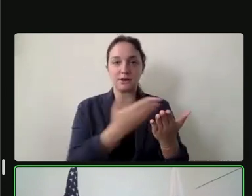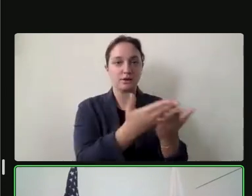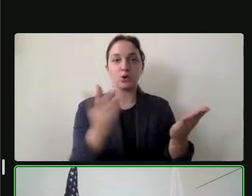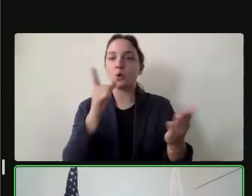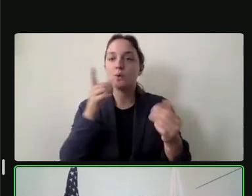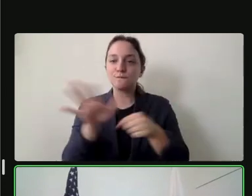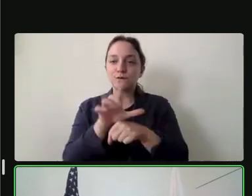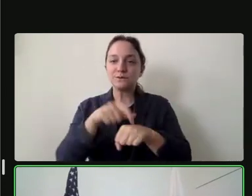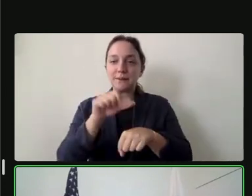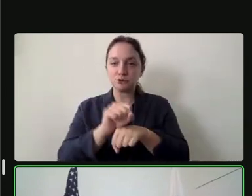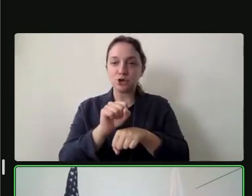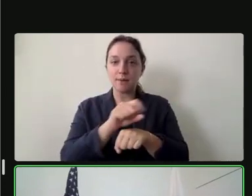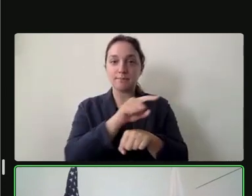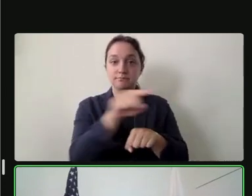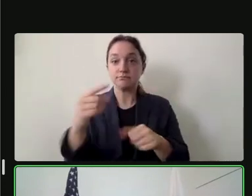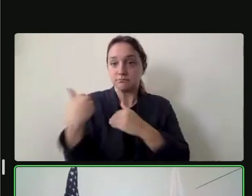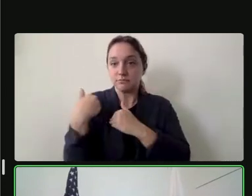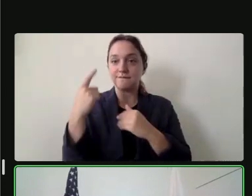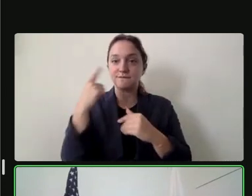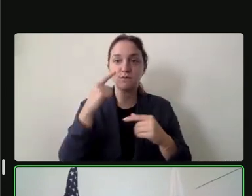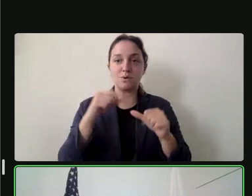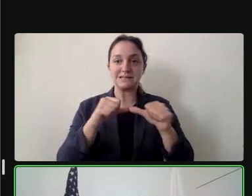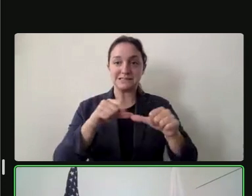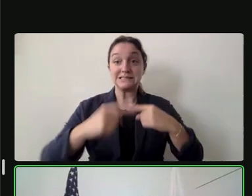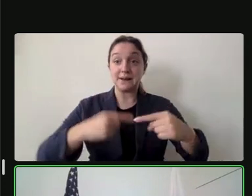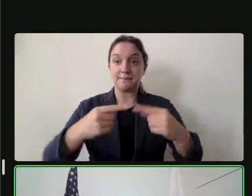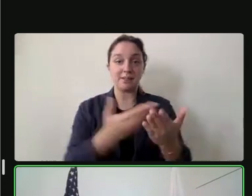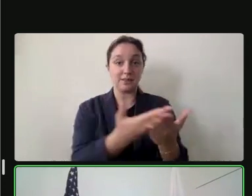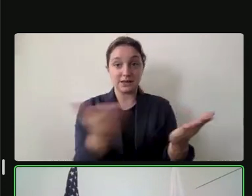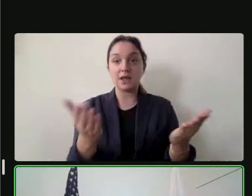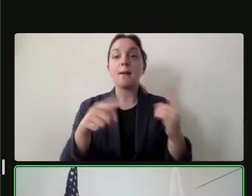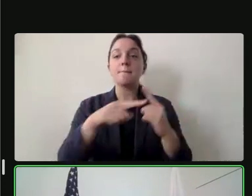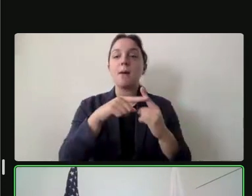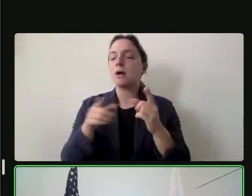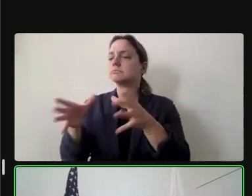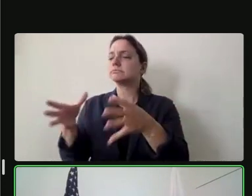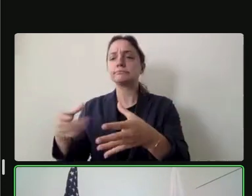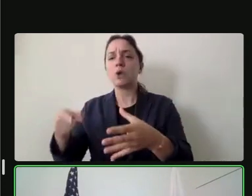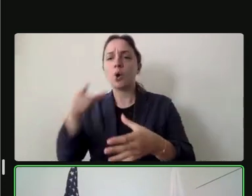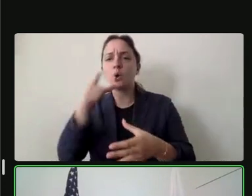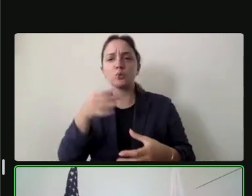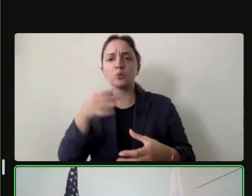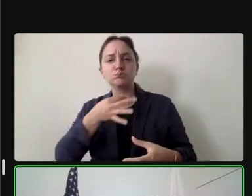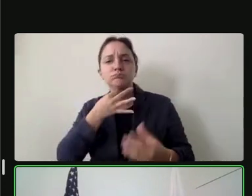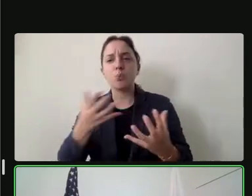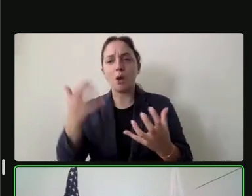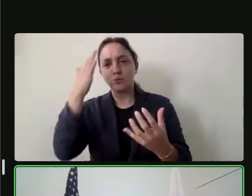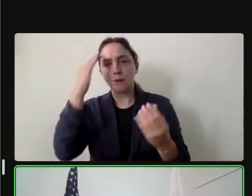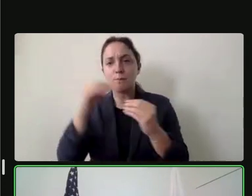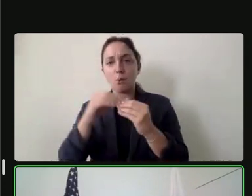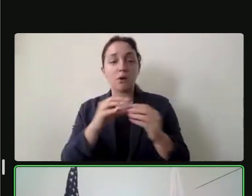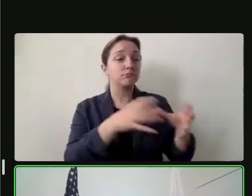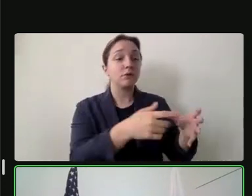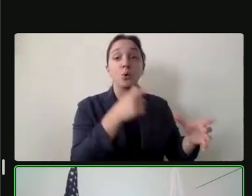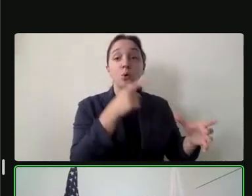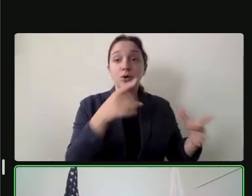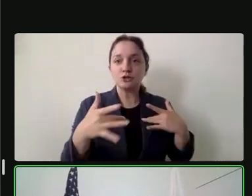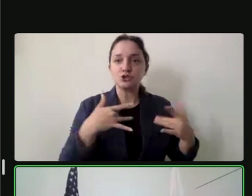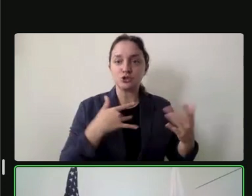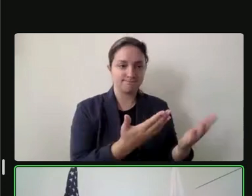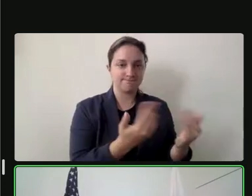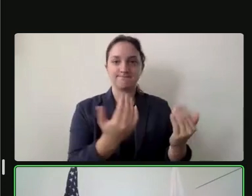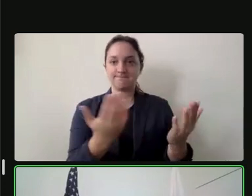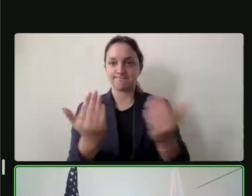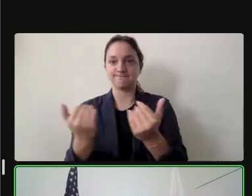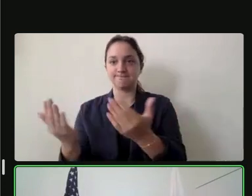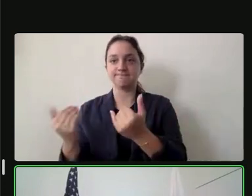is sustainability, to those of us who are curious and interested and concerned. So we want to make clear that a big part of